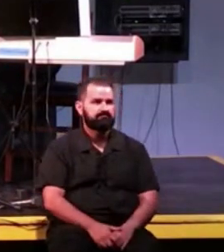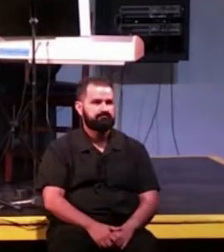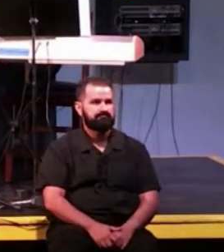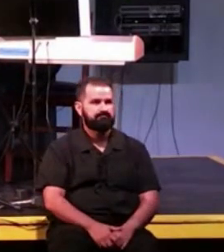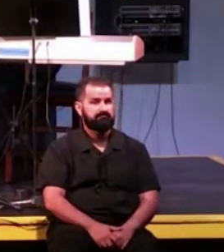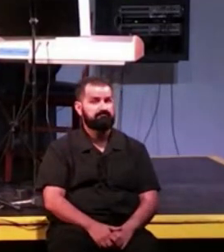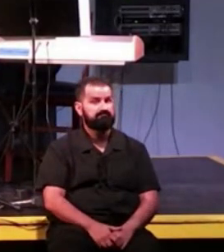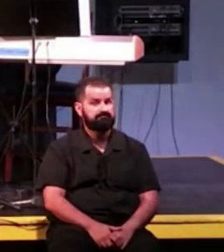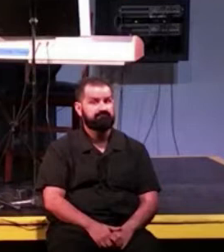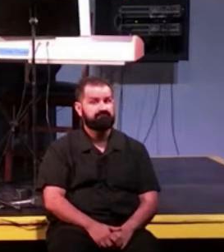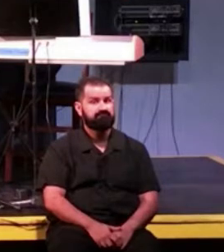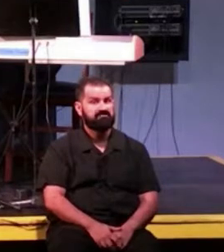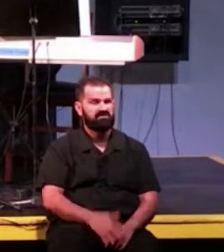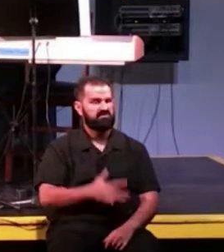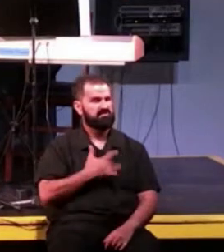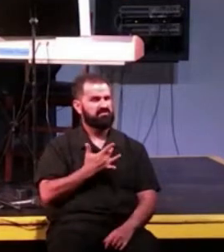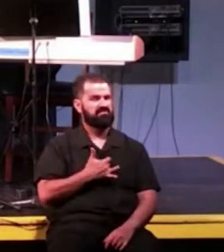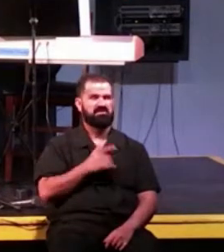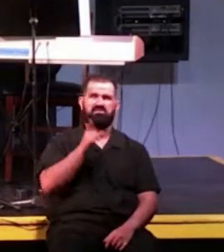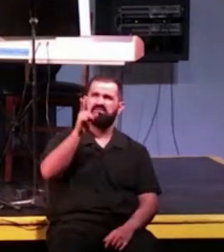Just a little hard on you.